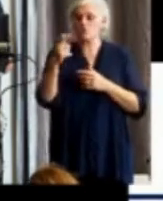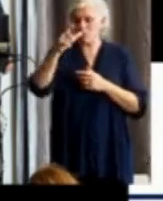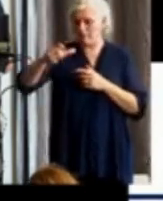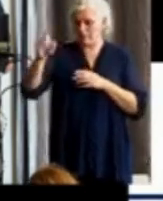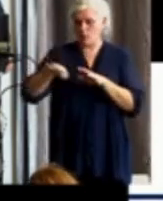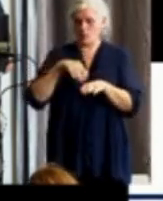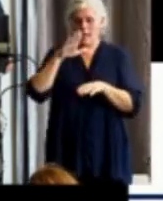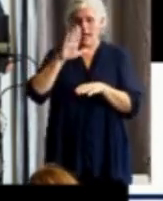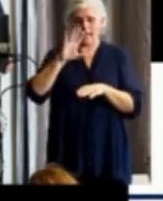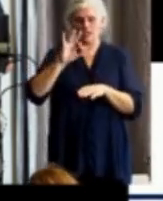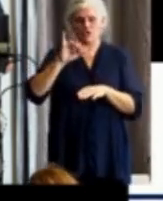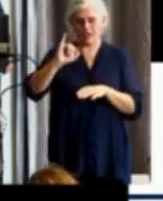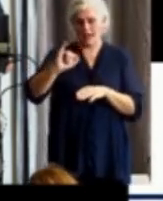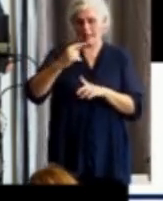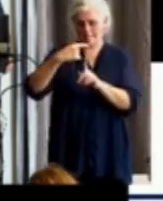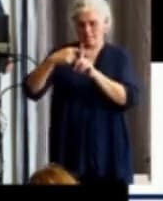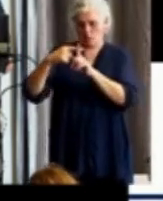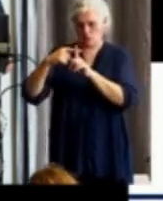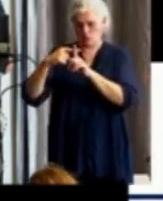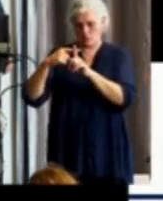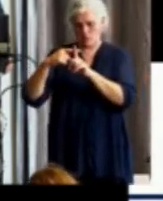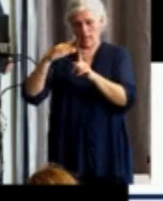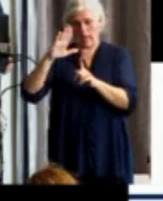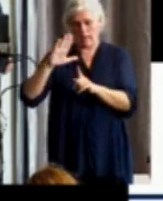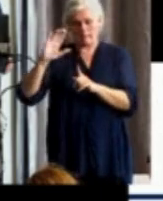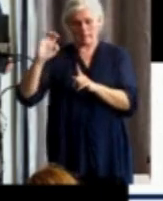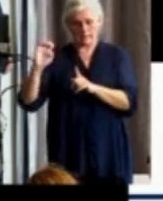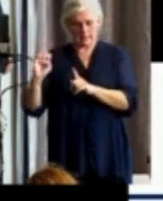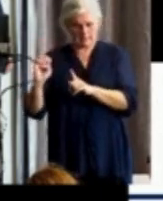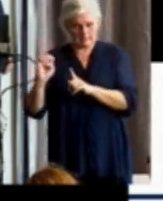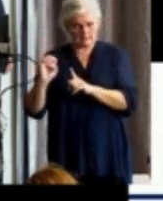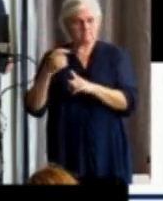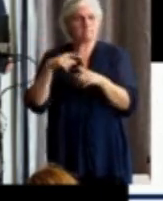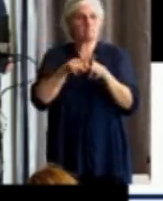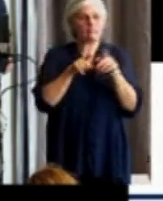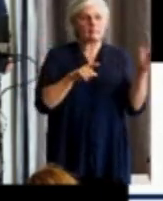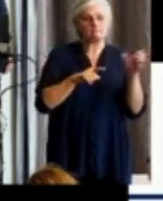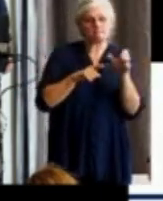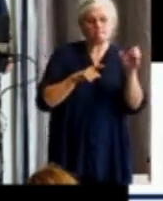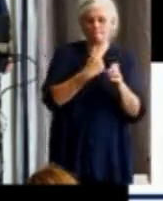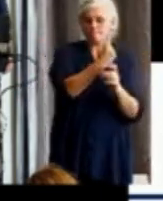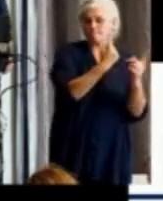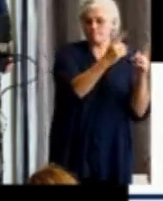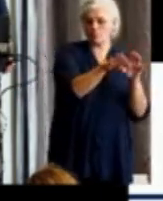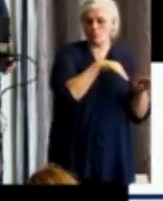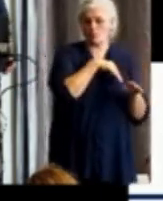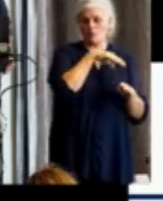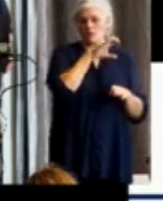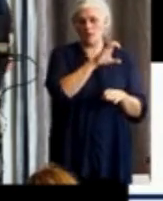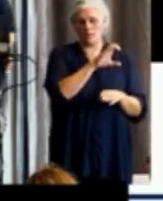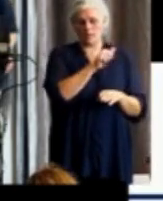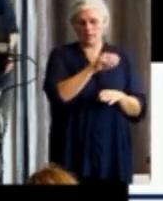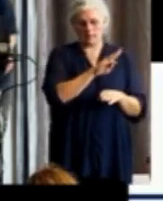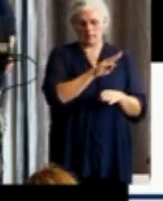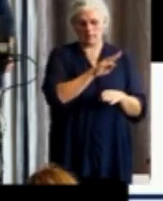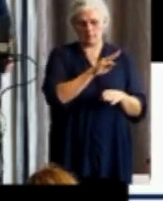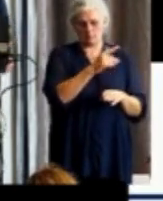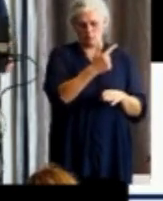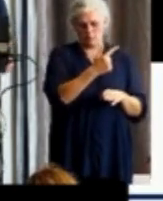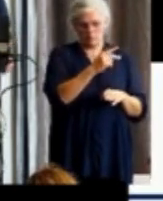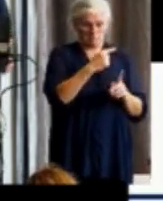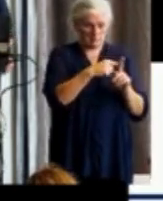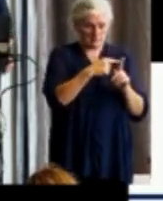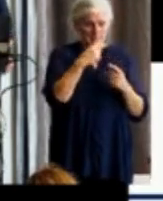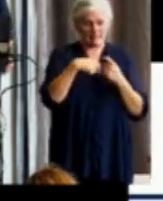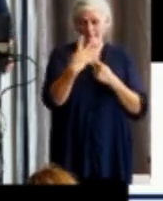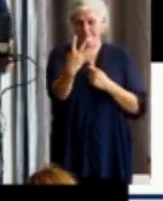with LGI positive limbic encephalitis. We also recruited individuals with Caspr2 positive, but there were only about